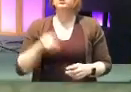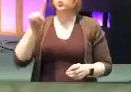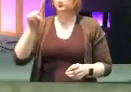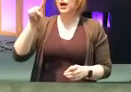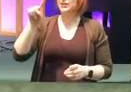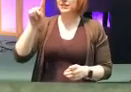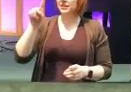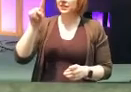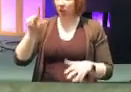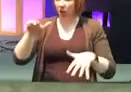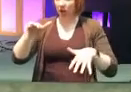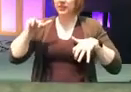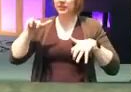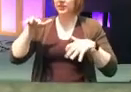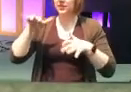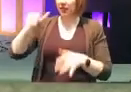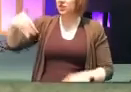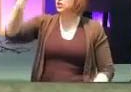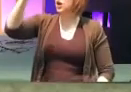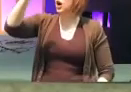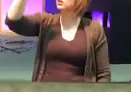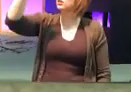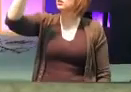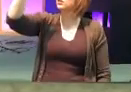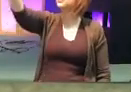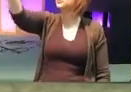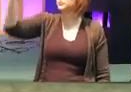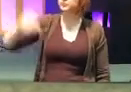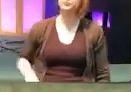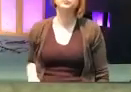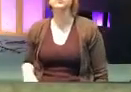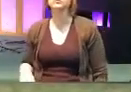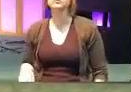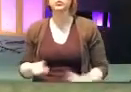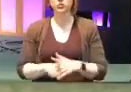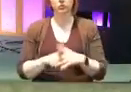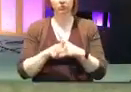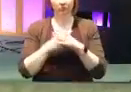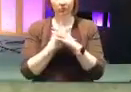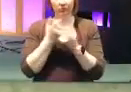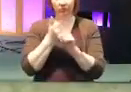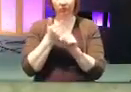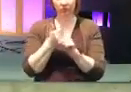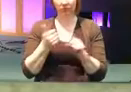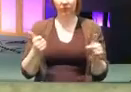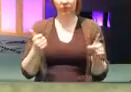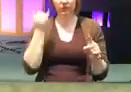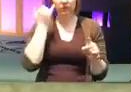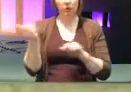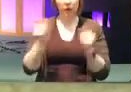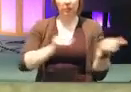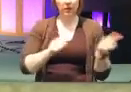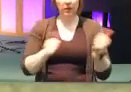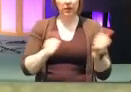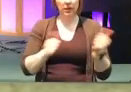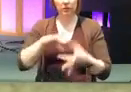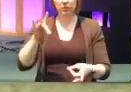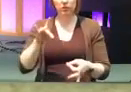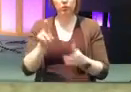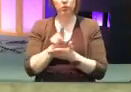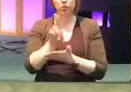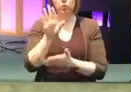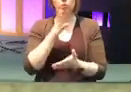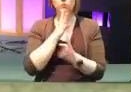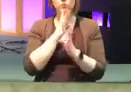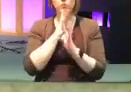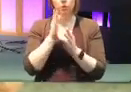that we are focused on right now, and that is God. So lift your voice right now. Begin to pray. Those of you that have been baptized in the Spirit, I encourage you to just use your prayer language right